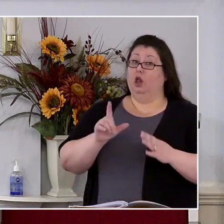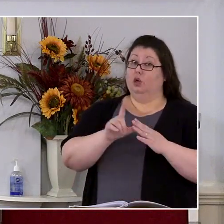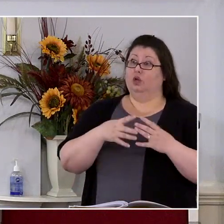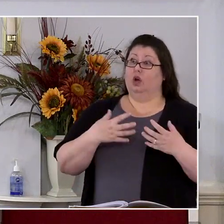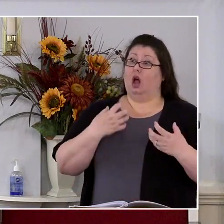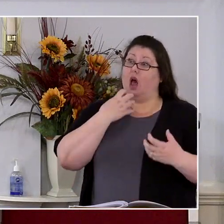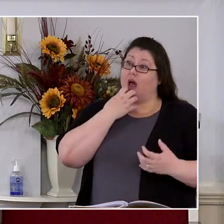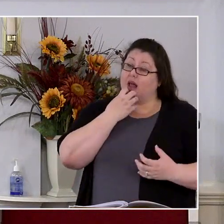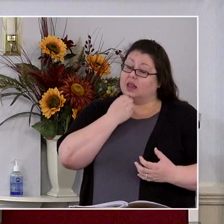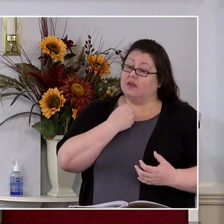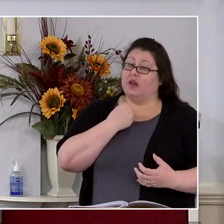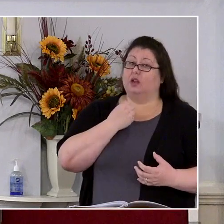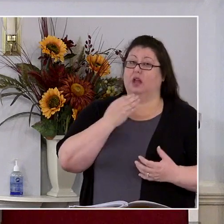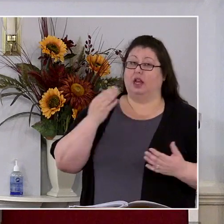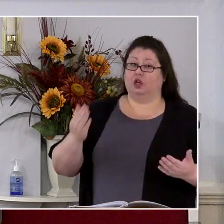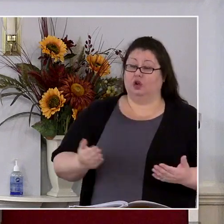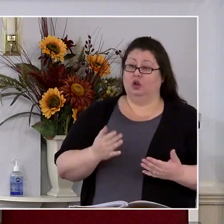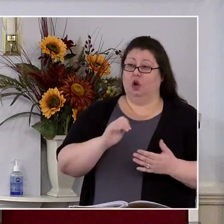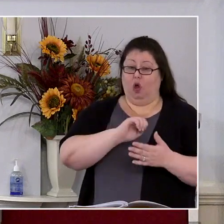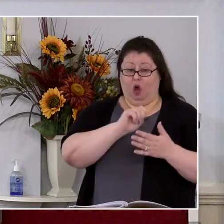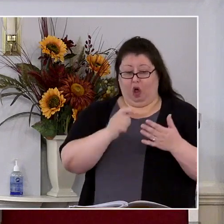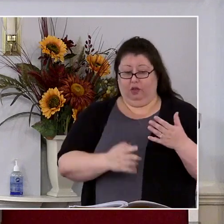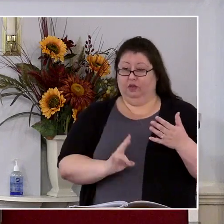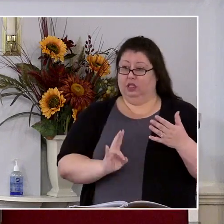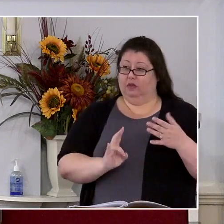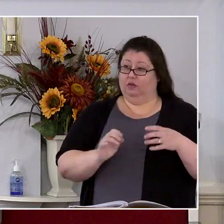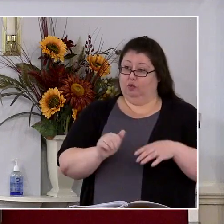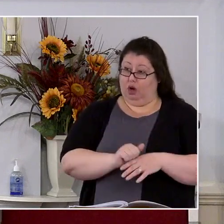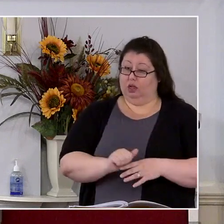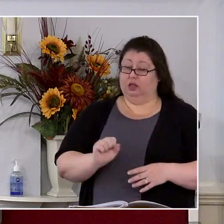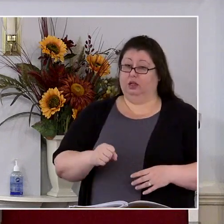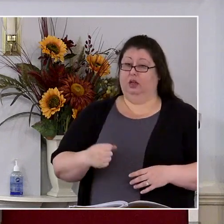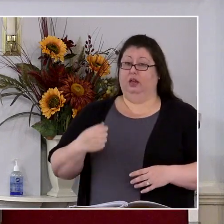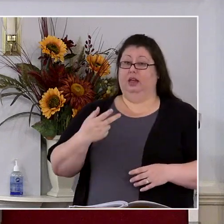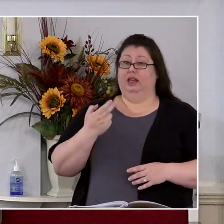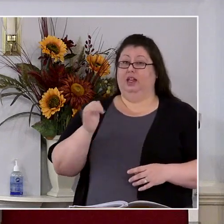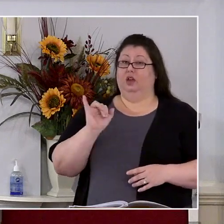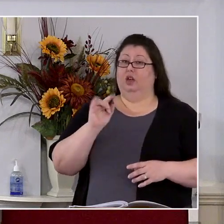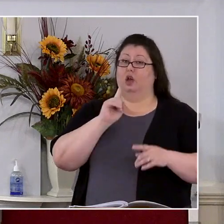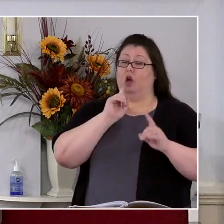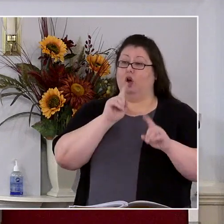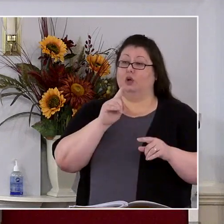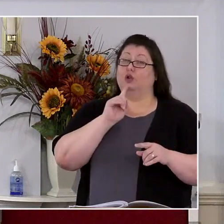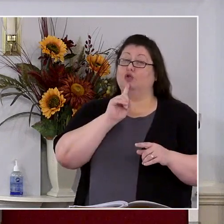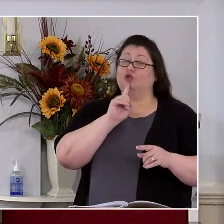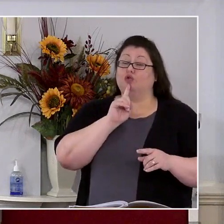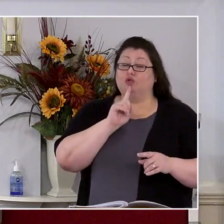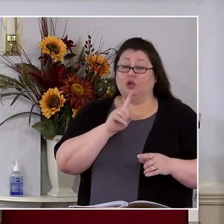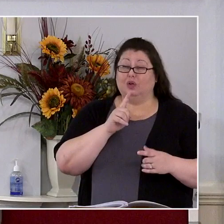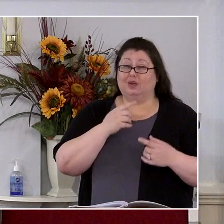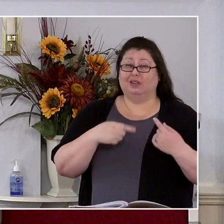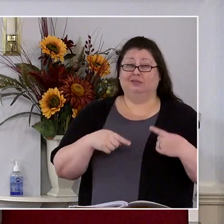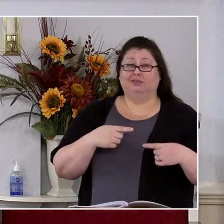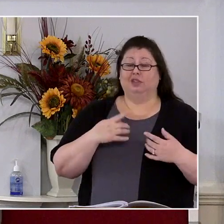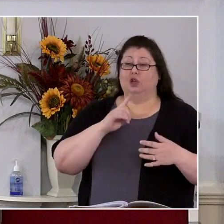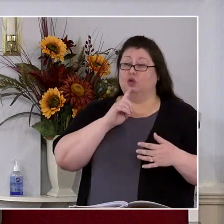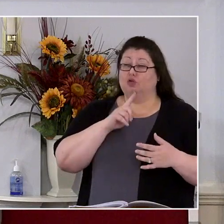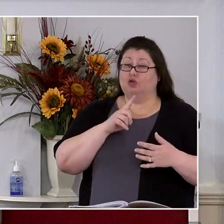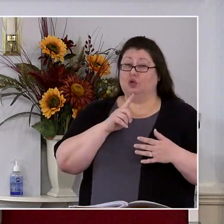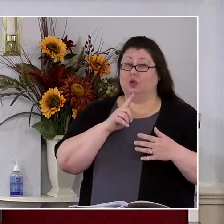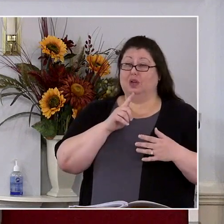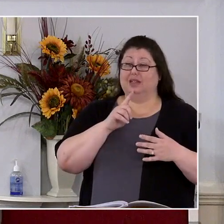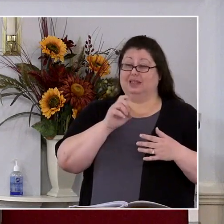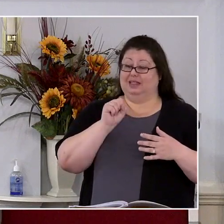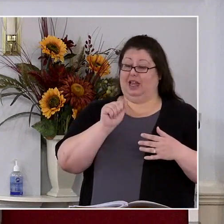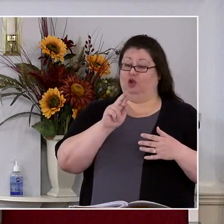valued and encouraged all of these practices, he argued that a true sacrament must be understood as God's way